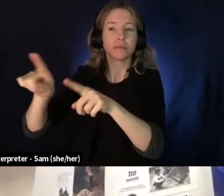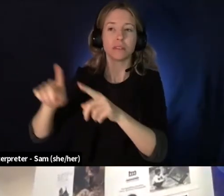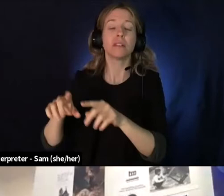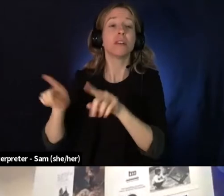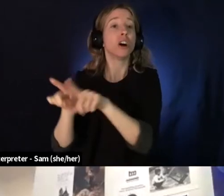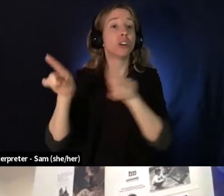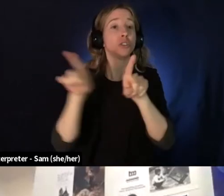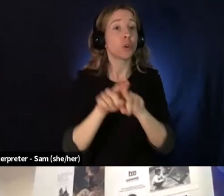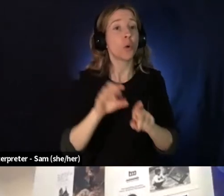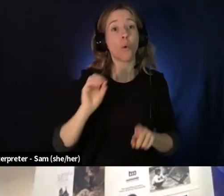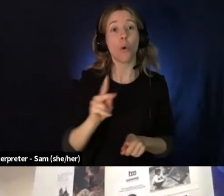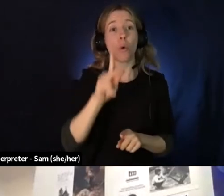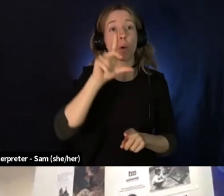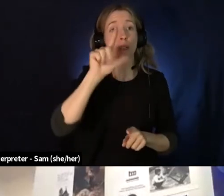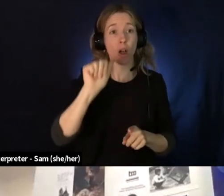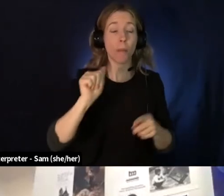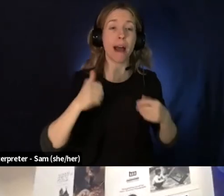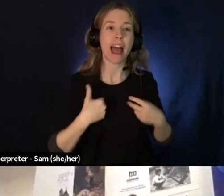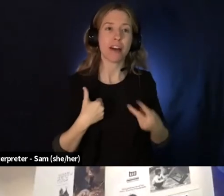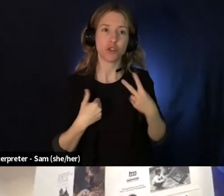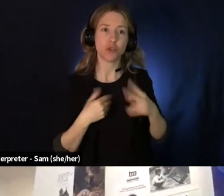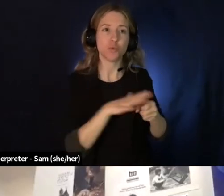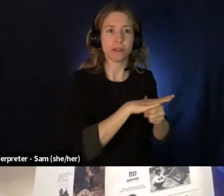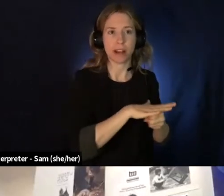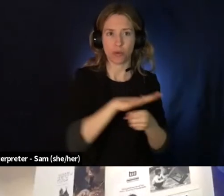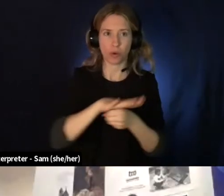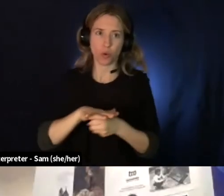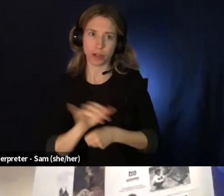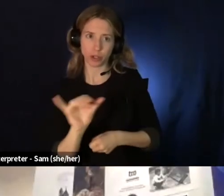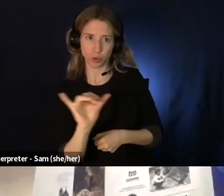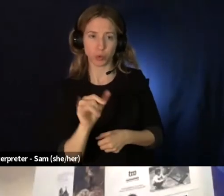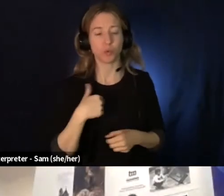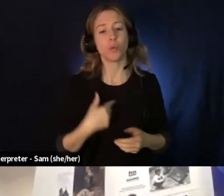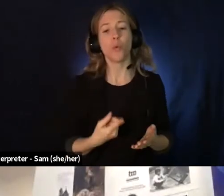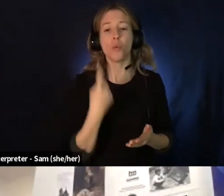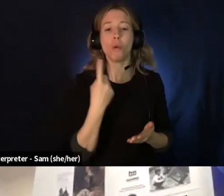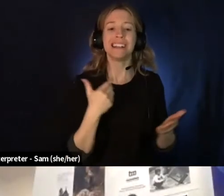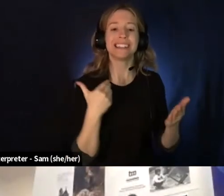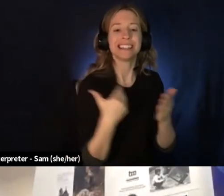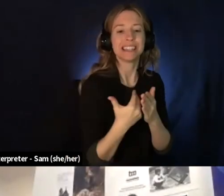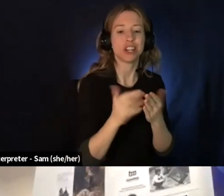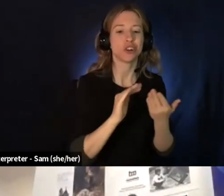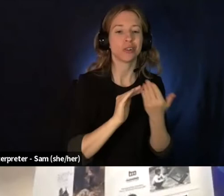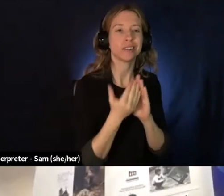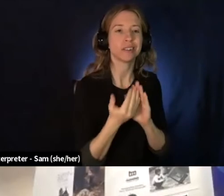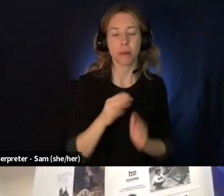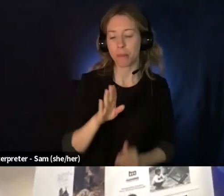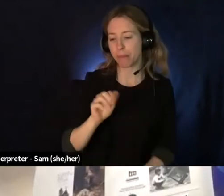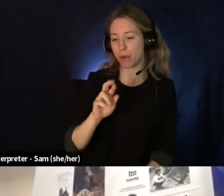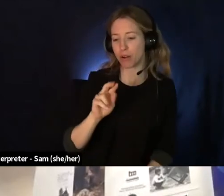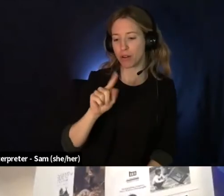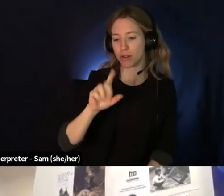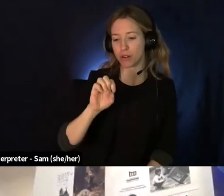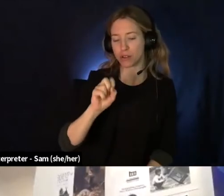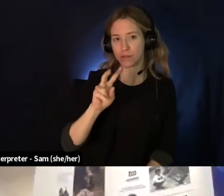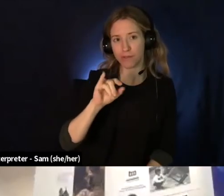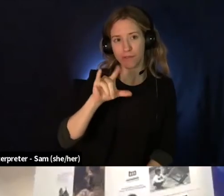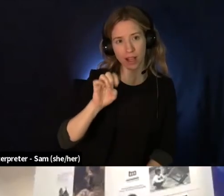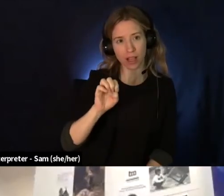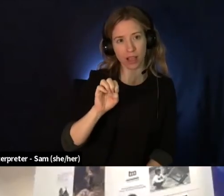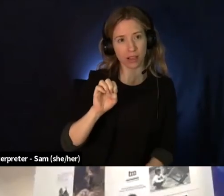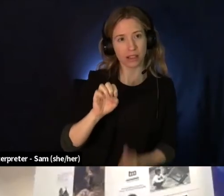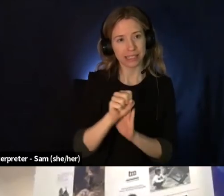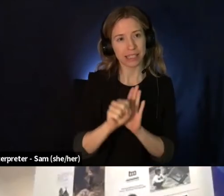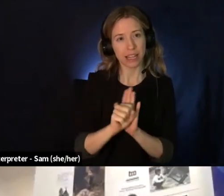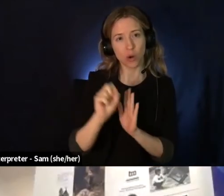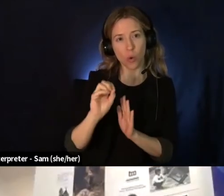territories. One near Bartlesville, Ontario, or Bartlesville, Oklahoma, which is located in the